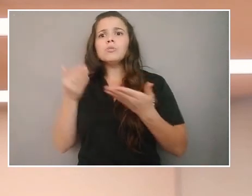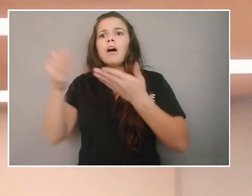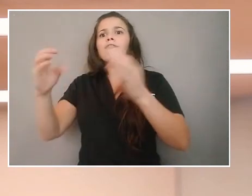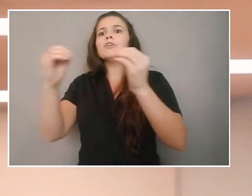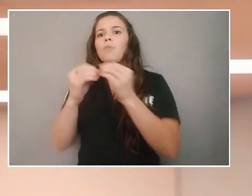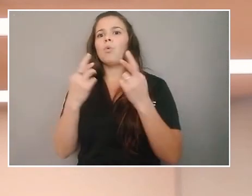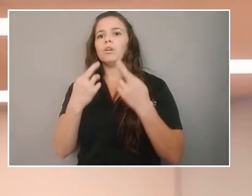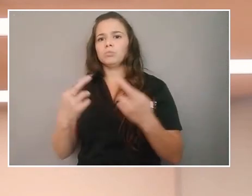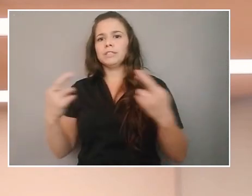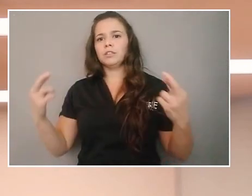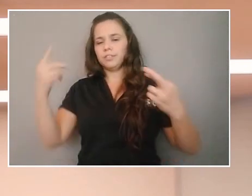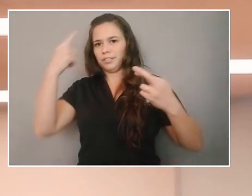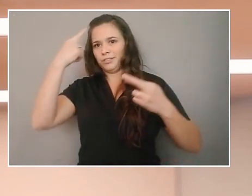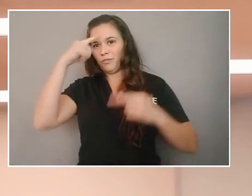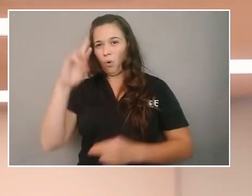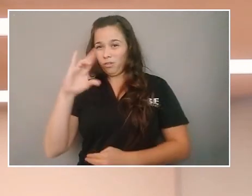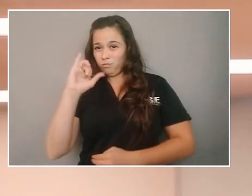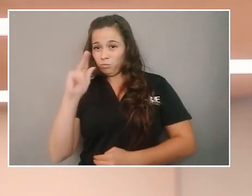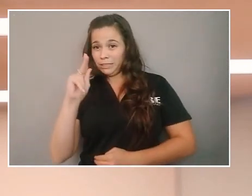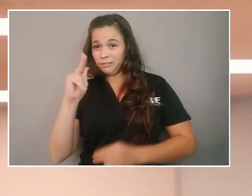youths and their families.